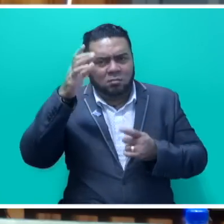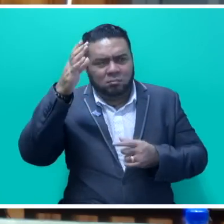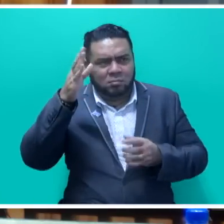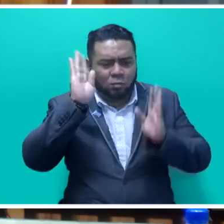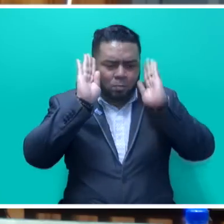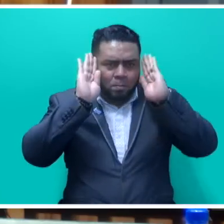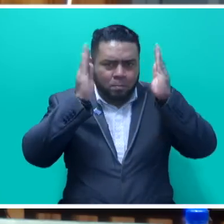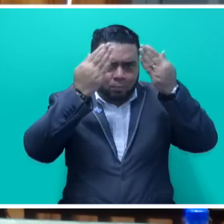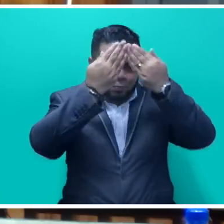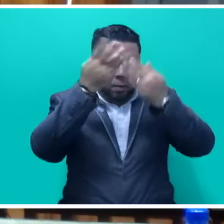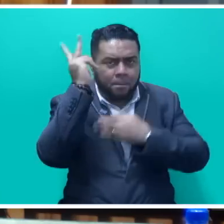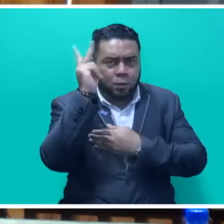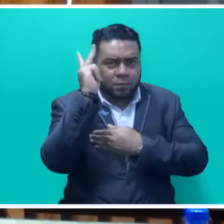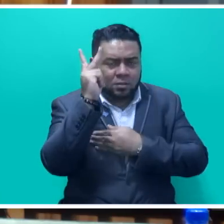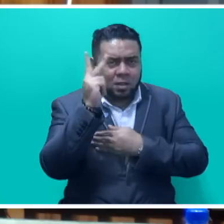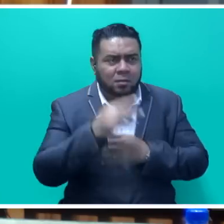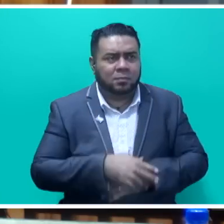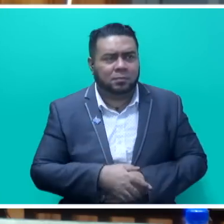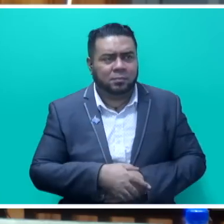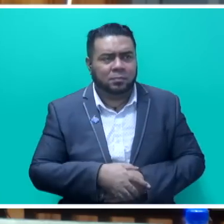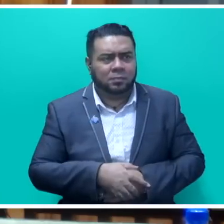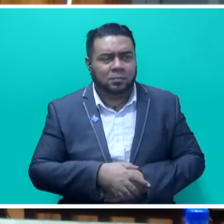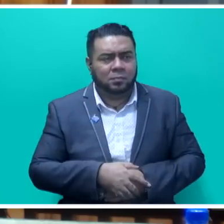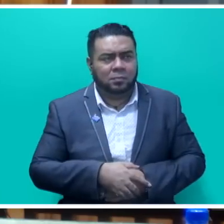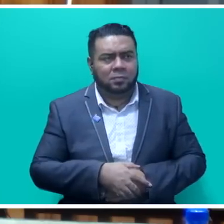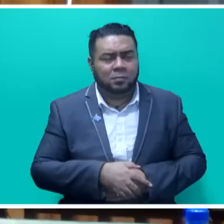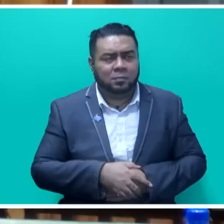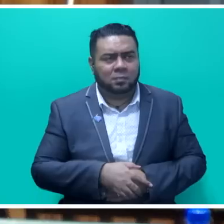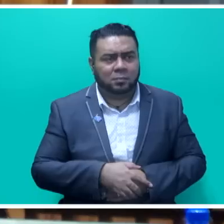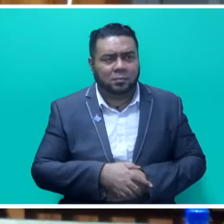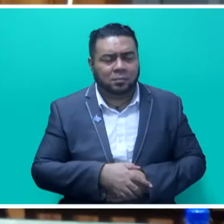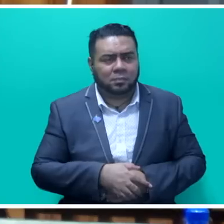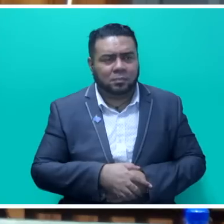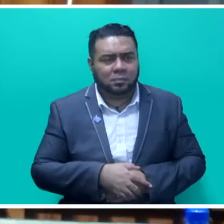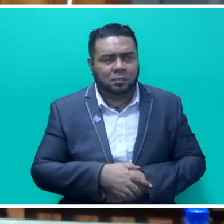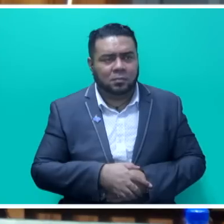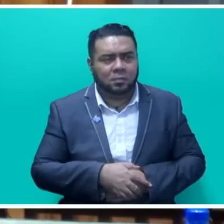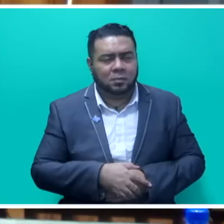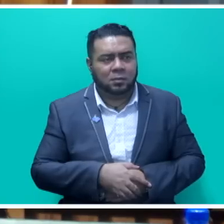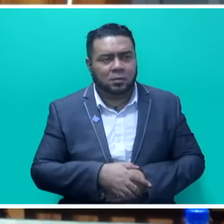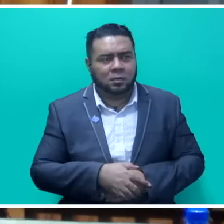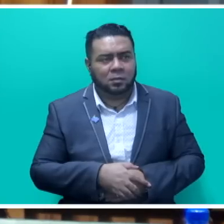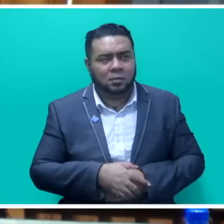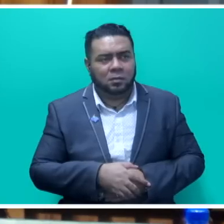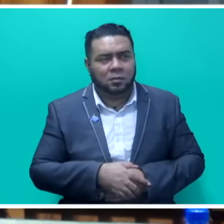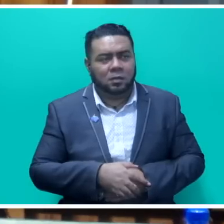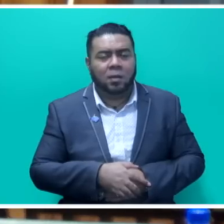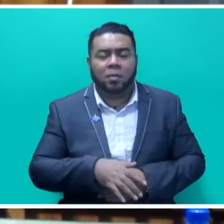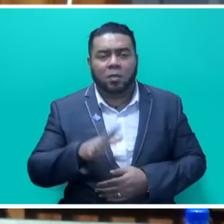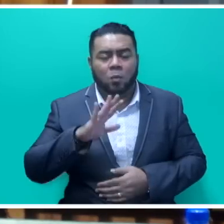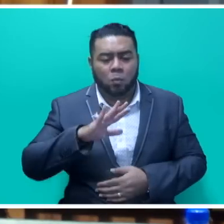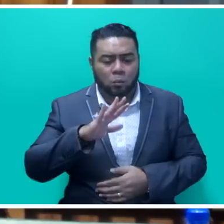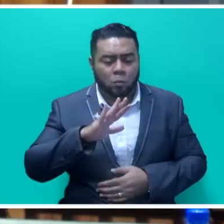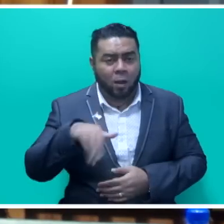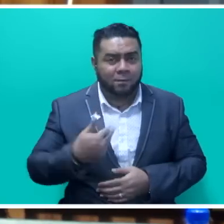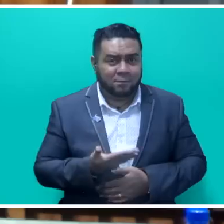days ago, buries the unlawful saga of him and his wife, nabbed at